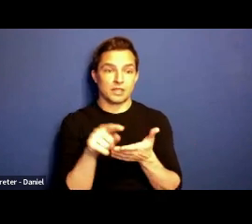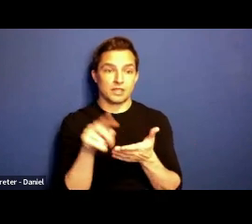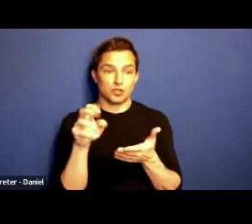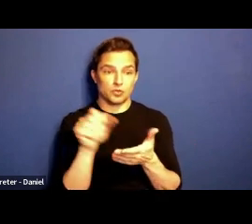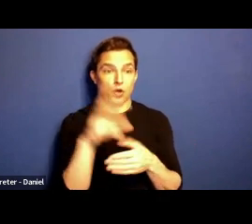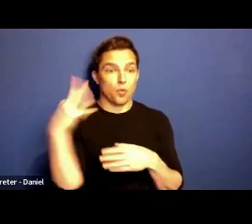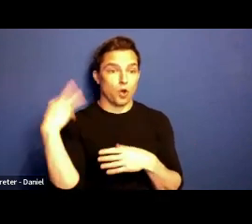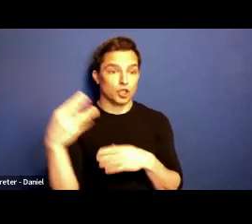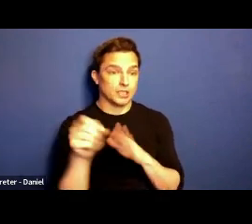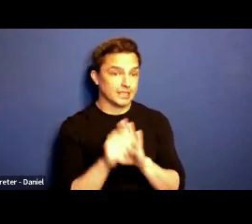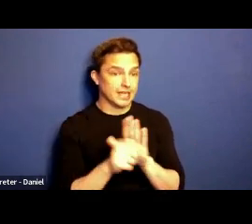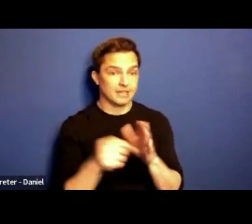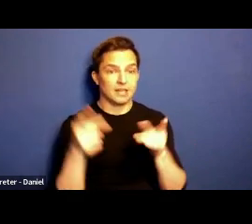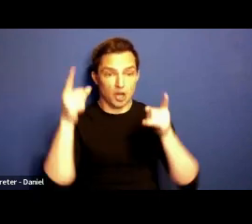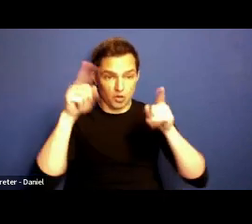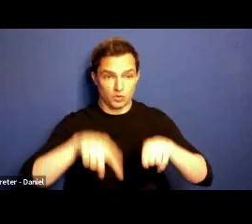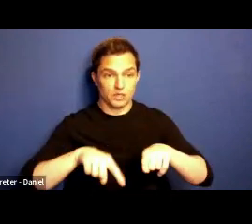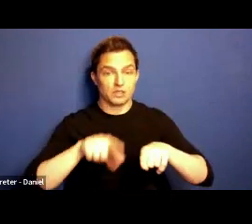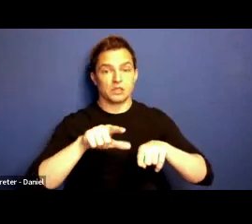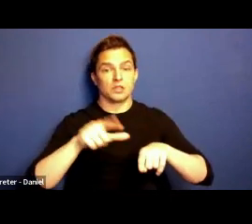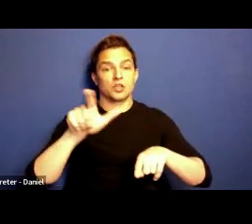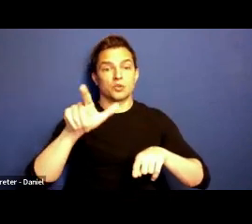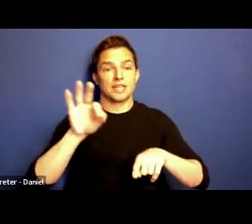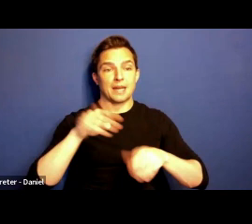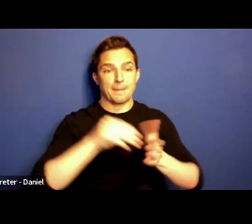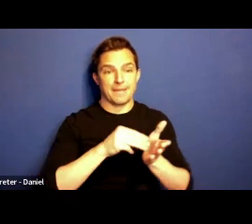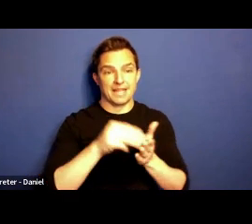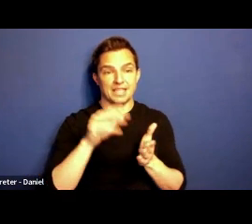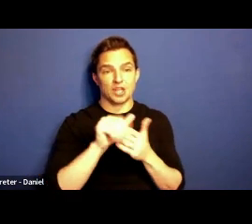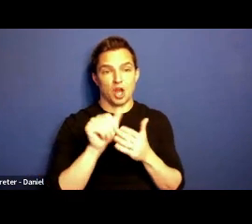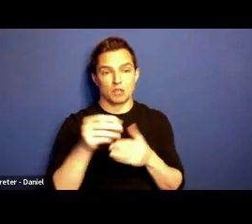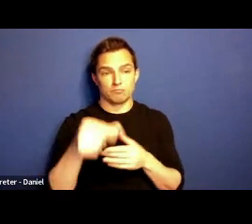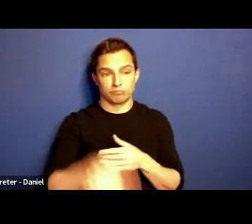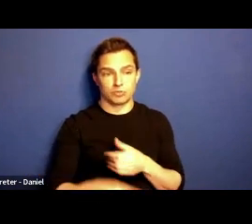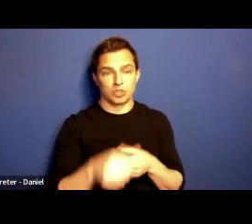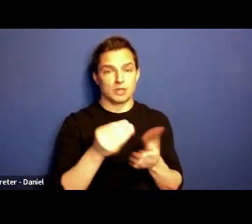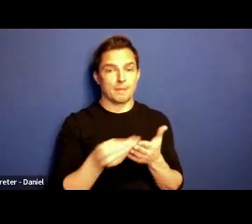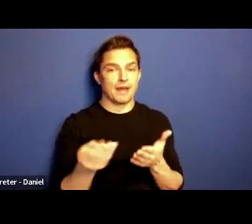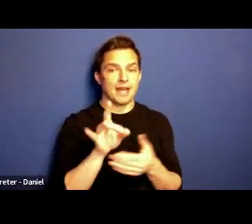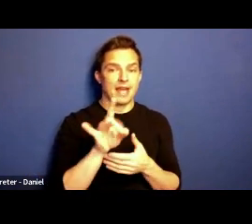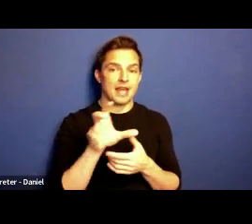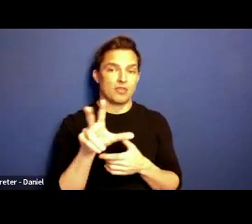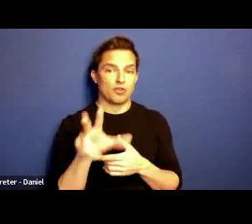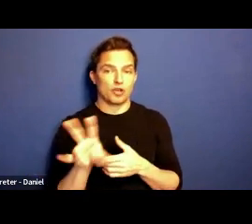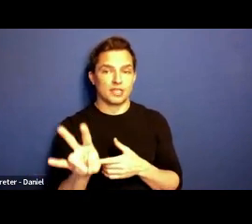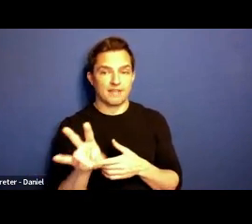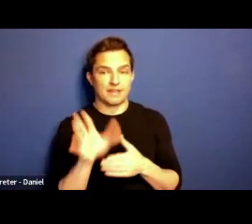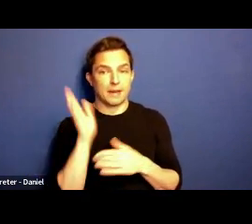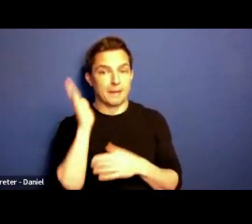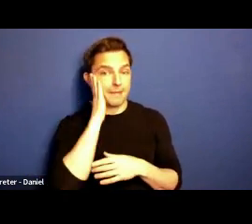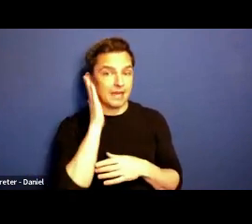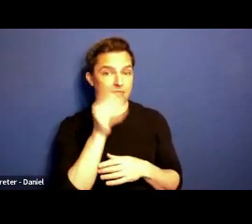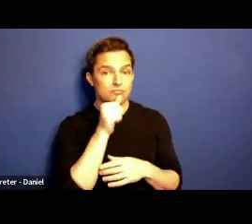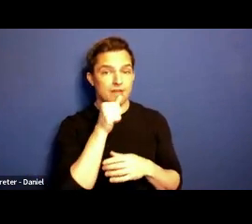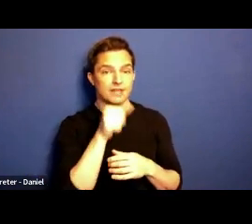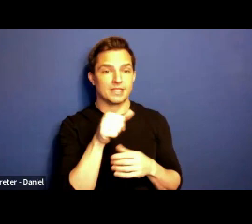State just came to an agreement spending $29 million to purchase a 137-bed private